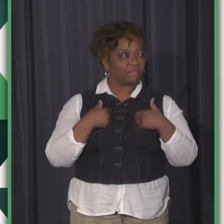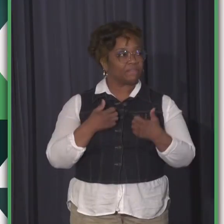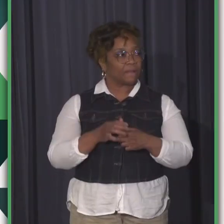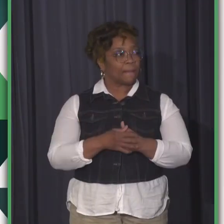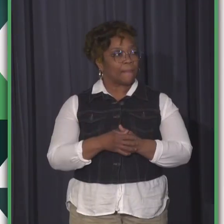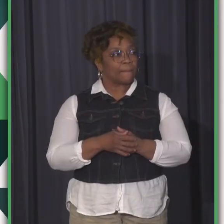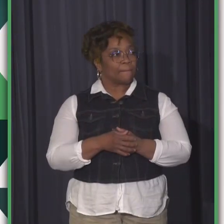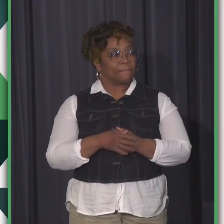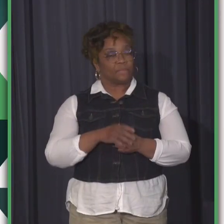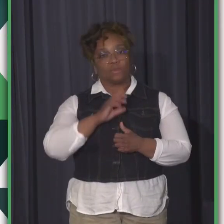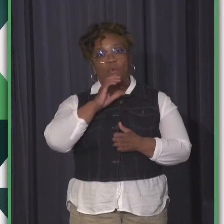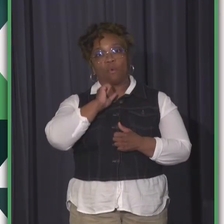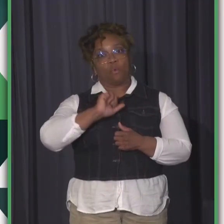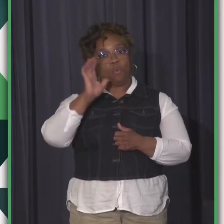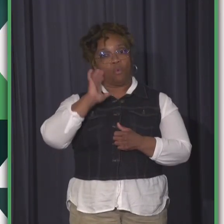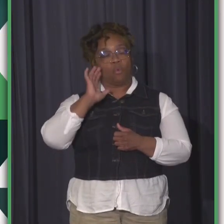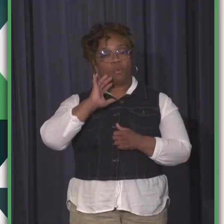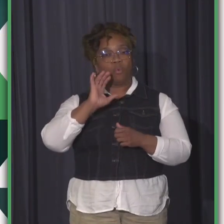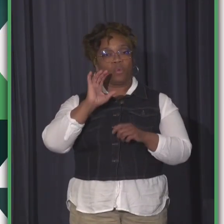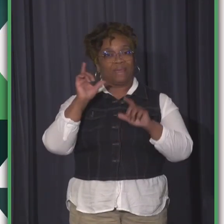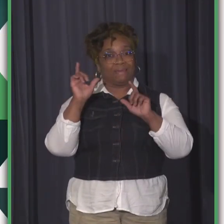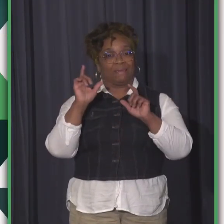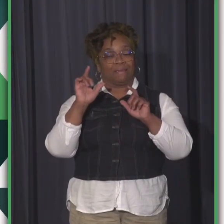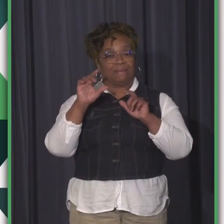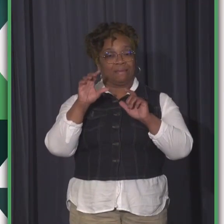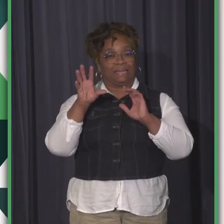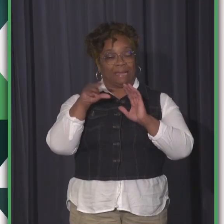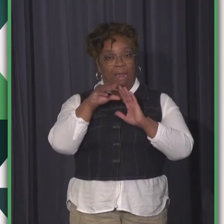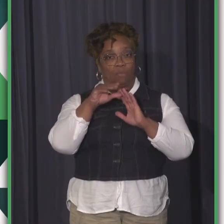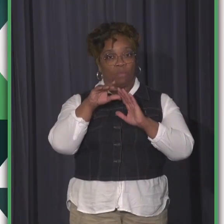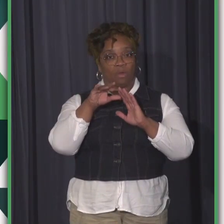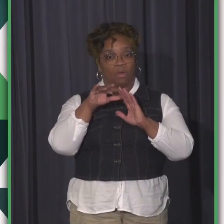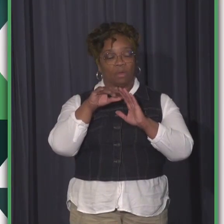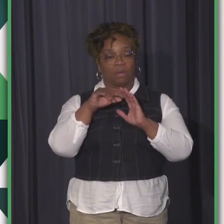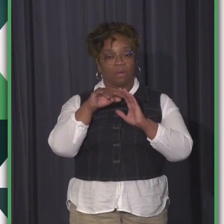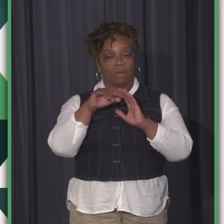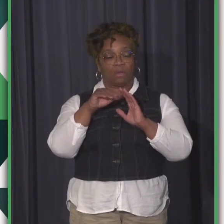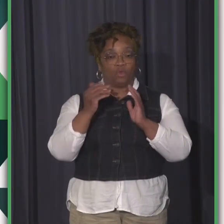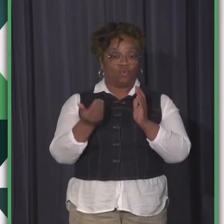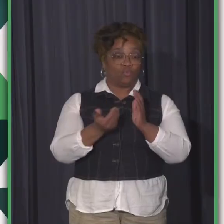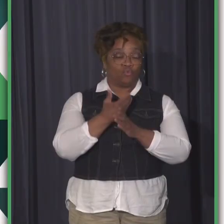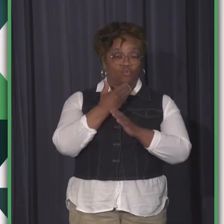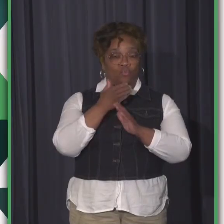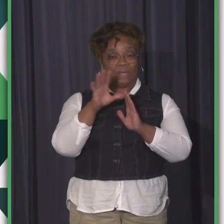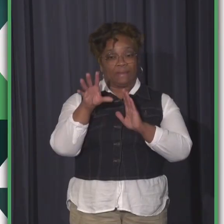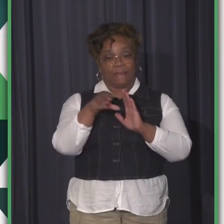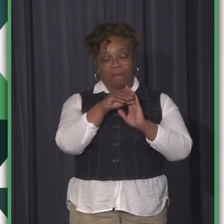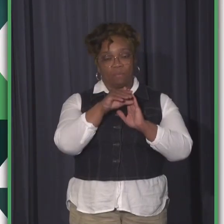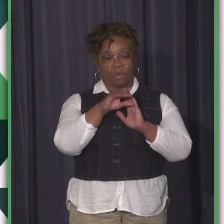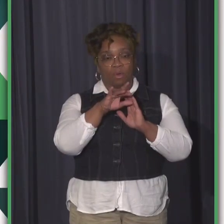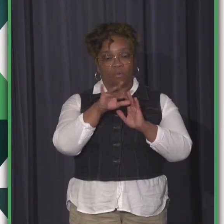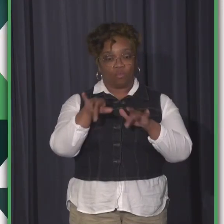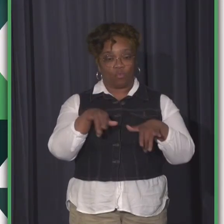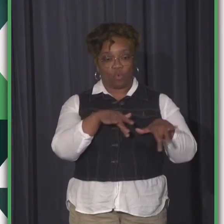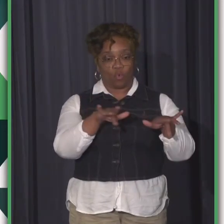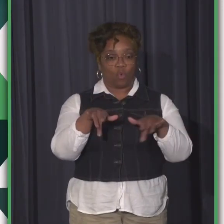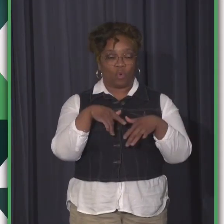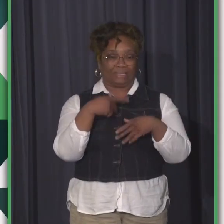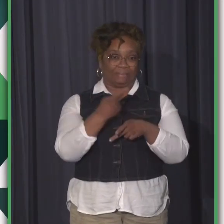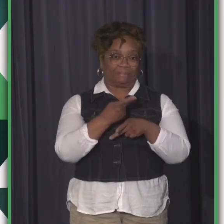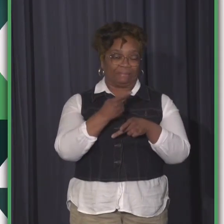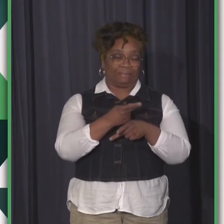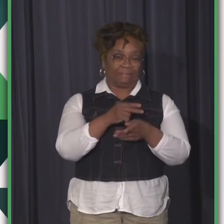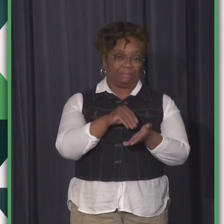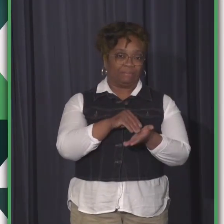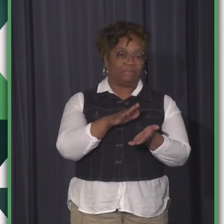That was the old camera. The old camera, right? new We camera- updated to a new, so now it's indefinite. Yes. If I can expand on that,